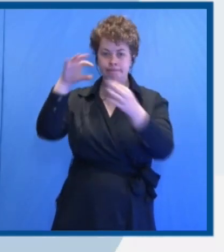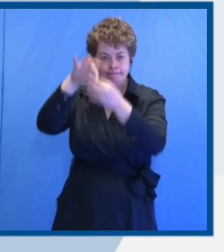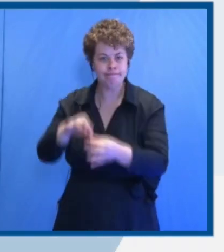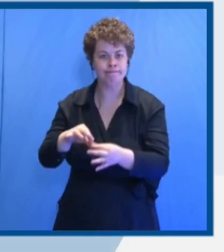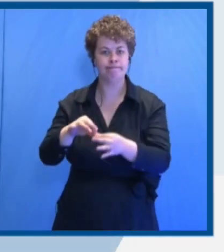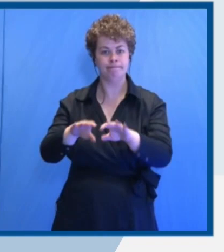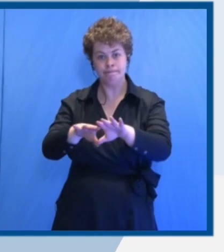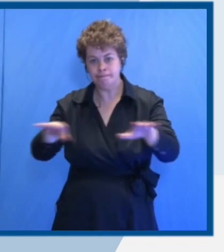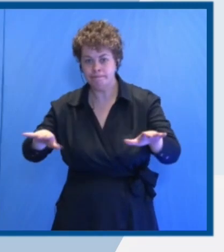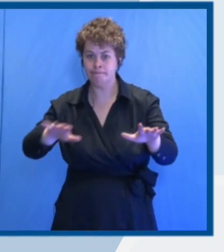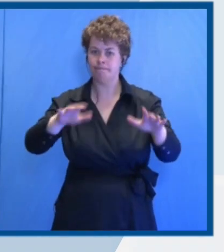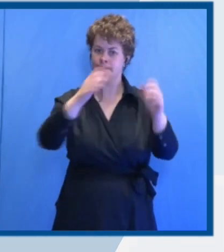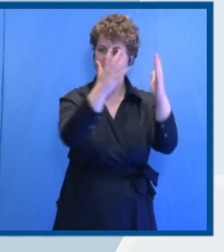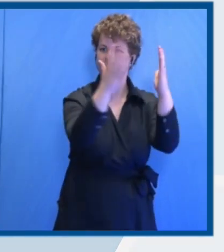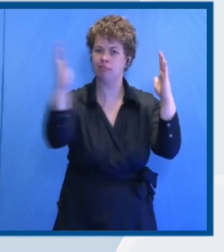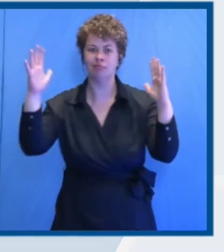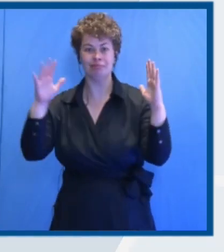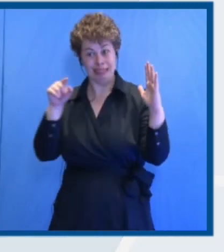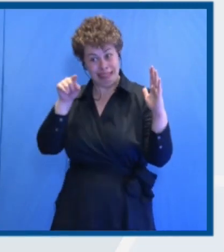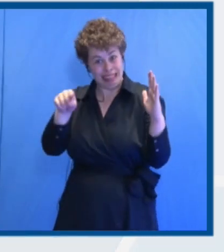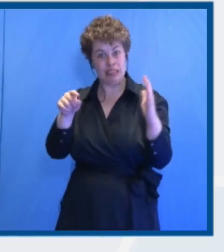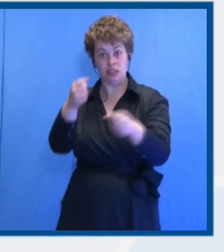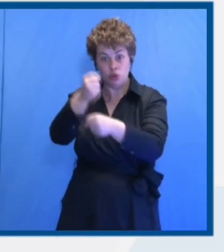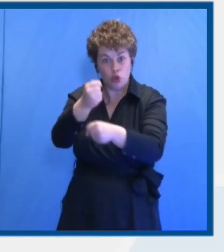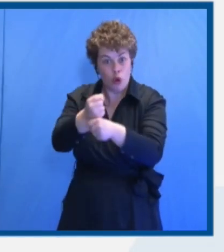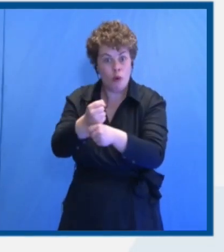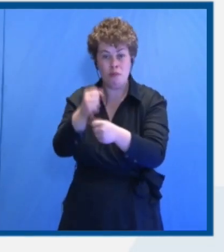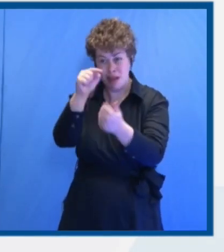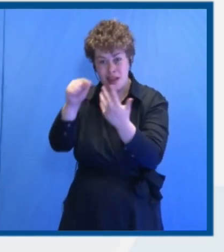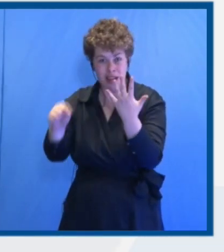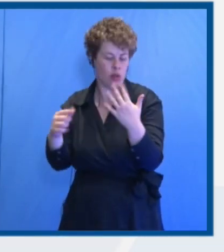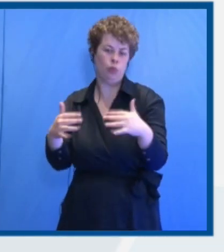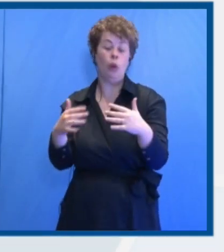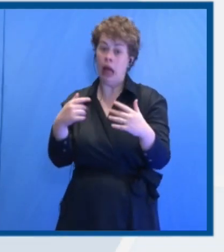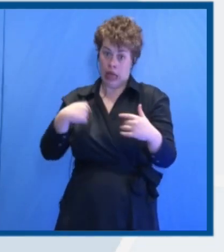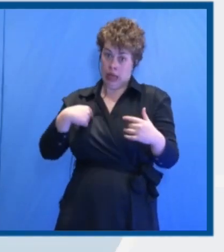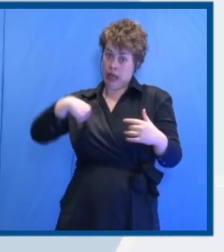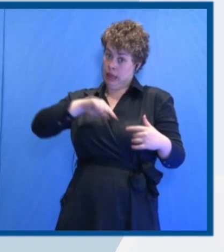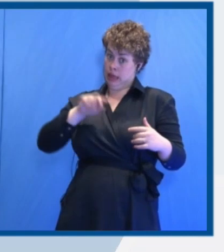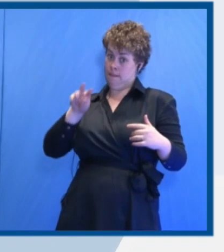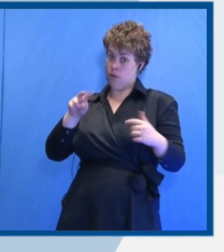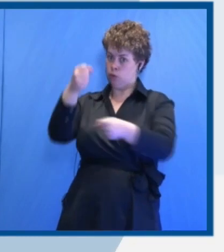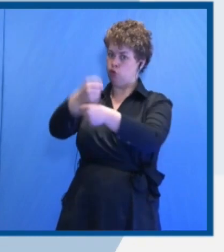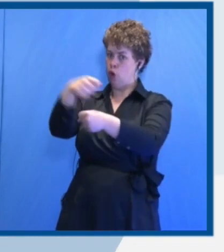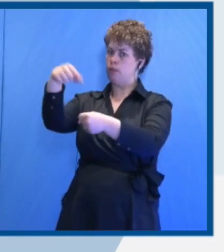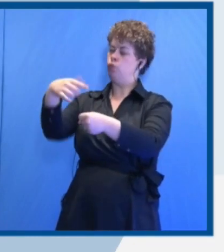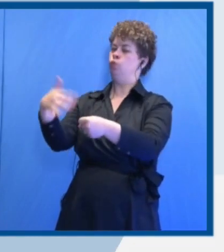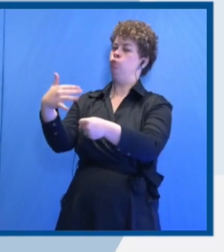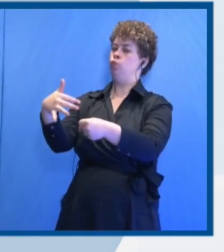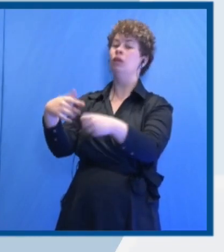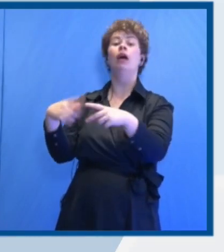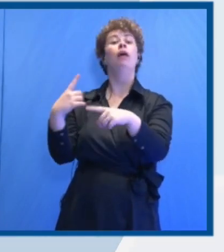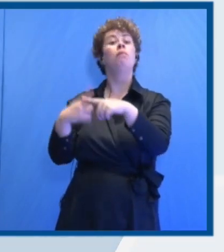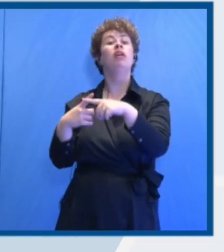jobs also play a very critical role. So for us, jobs is very important at the center. reducing migration or the vulnerabilities